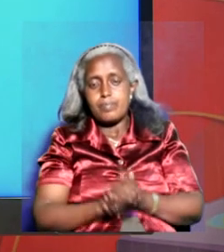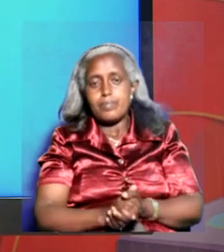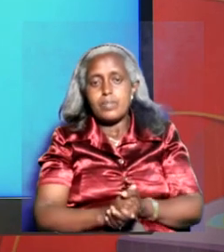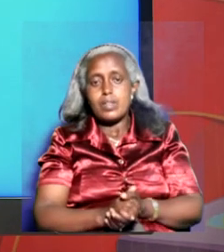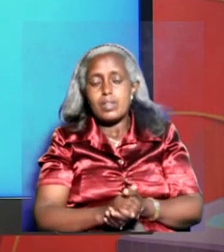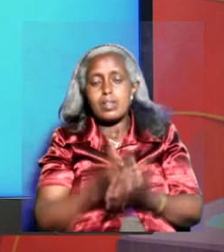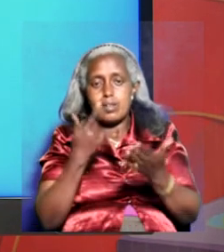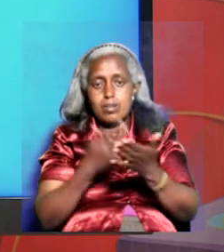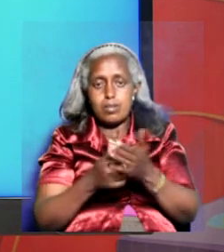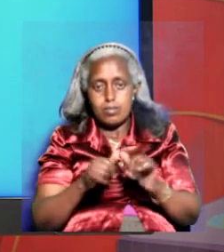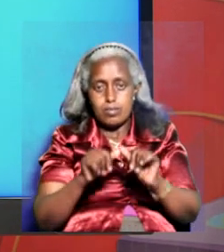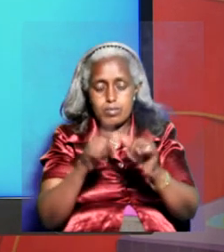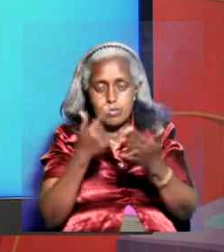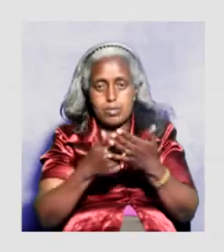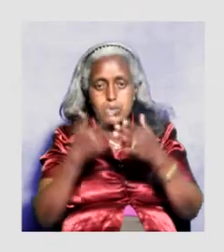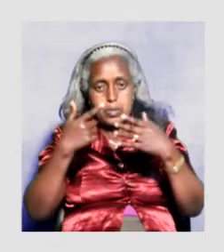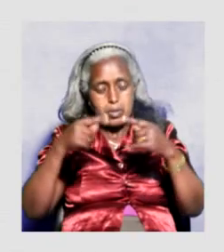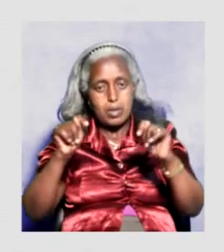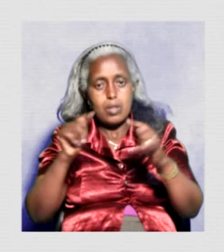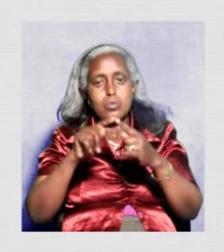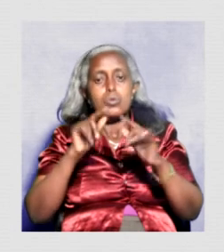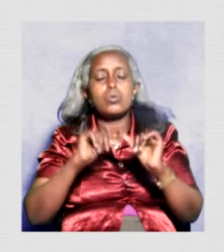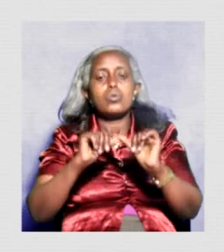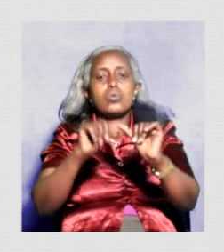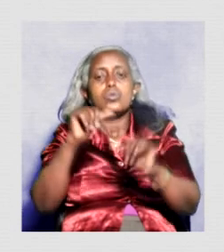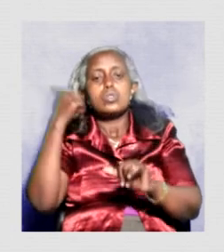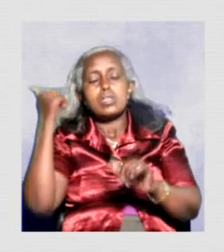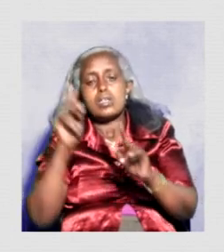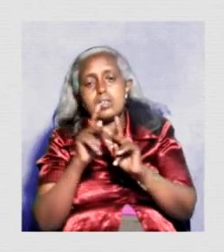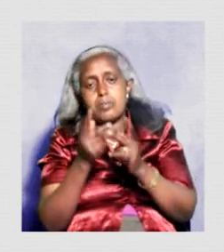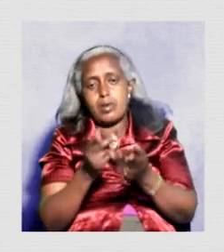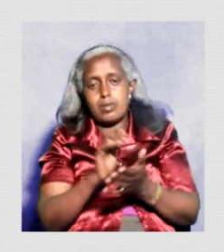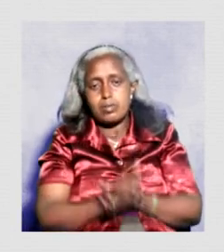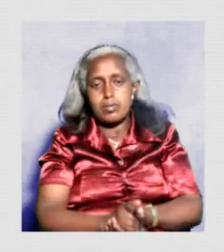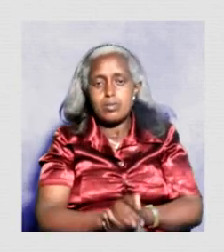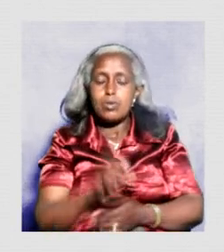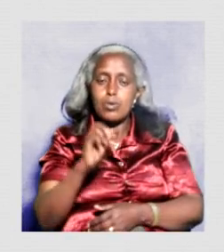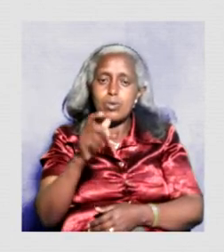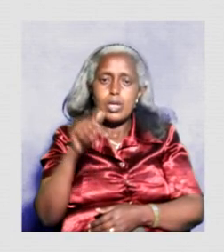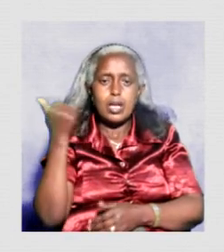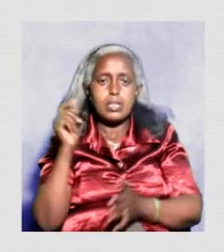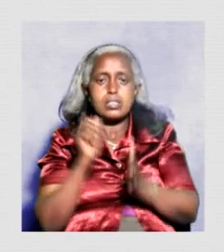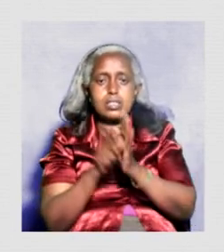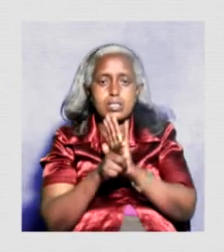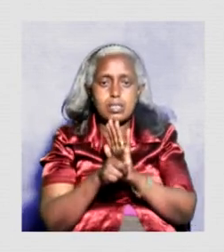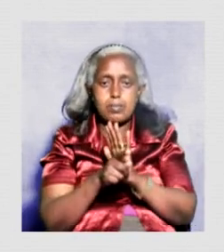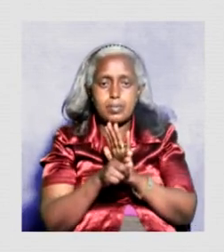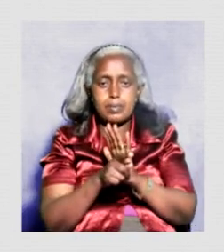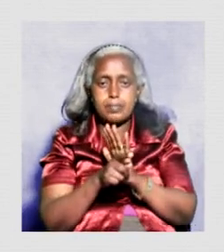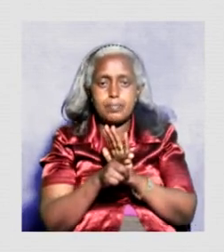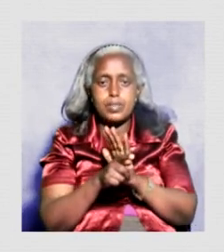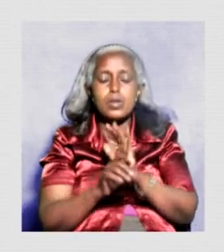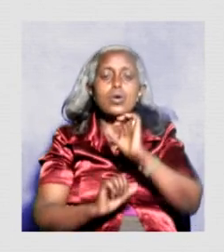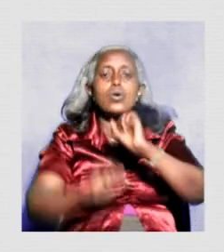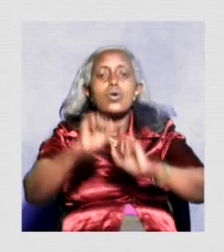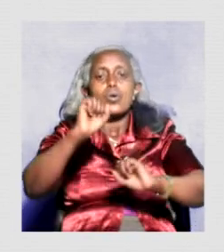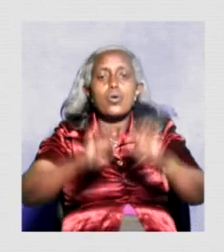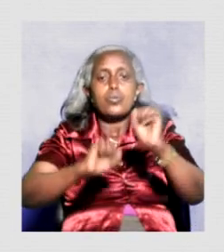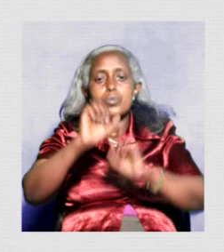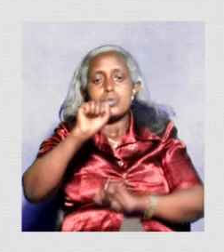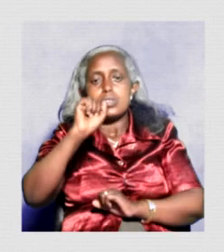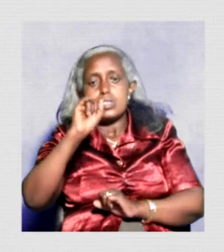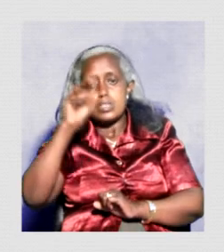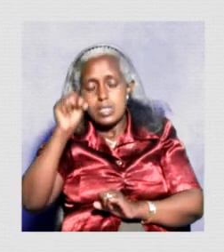I will leave this for you to try. Now let's continue the other part. Okay, another example. Compute